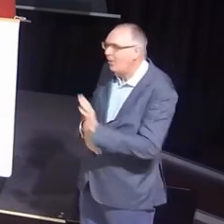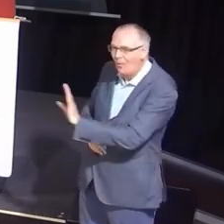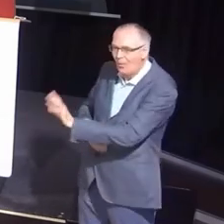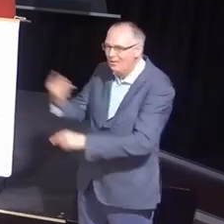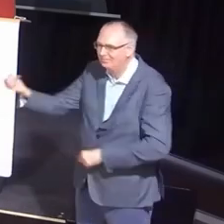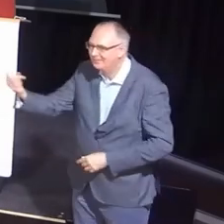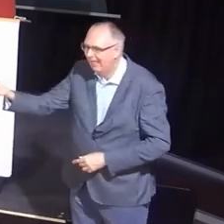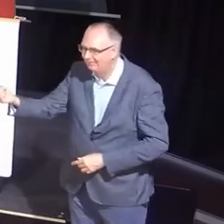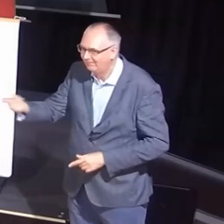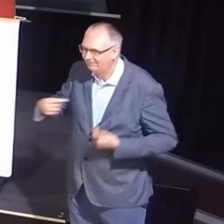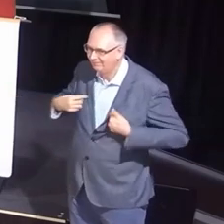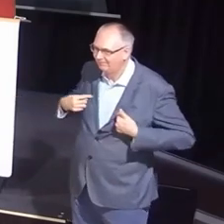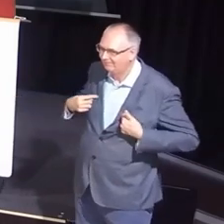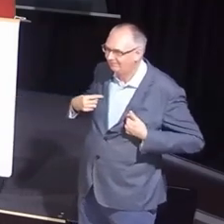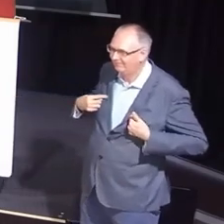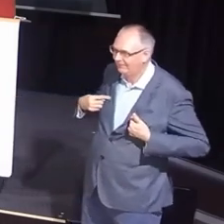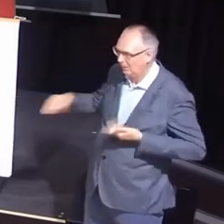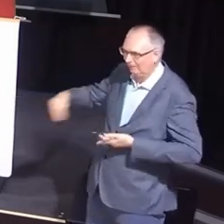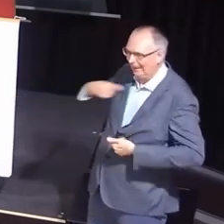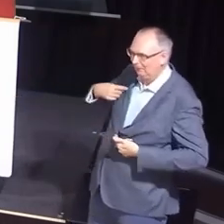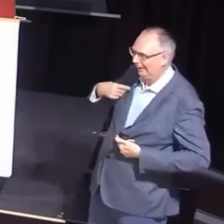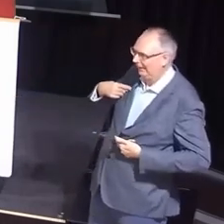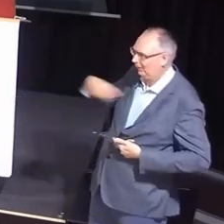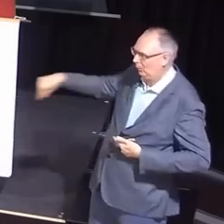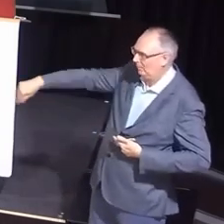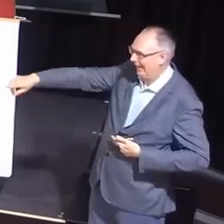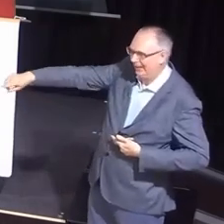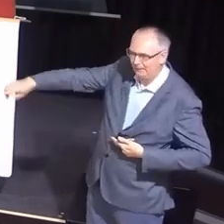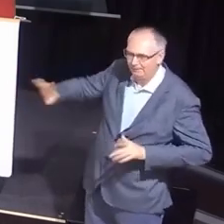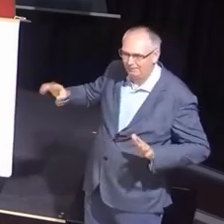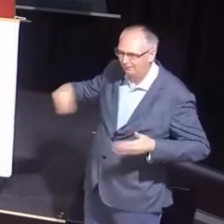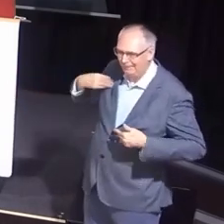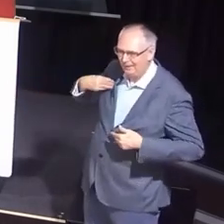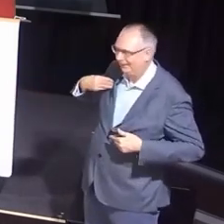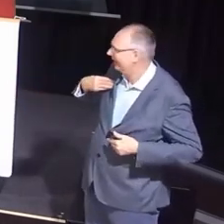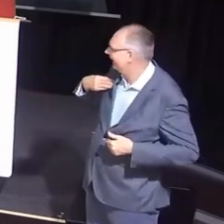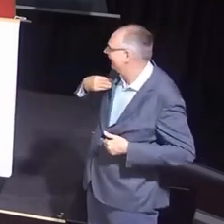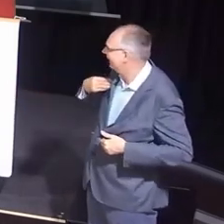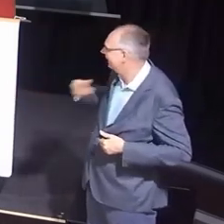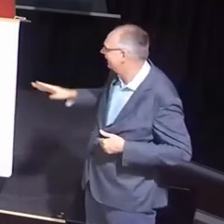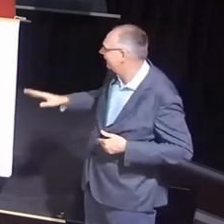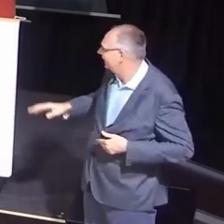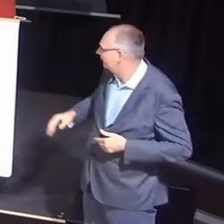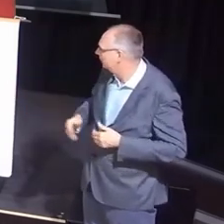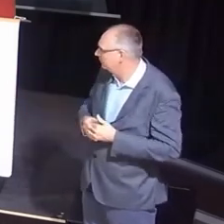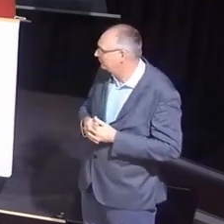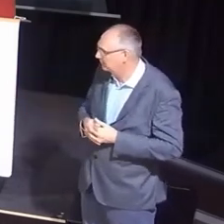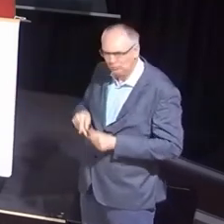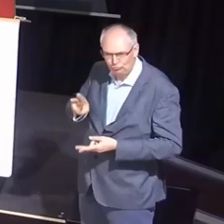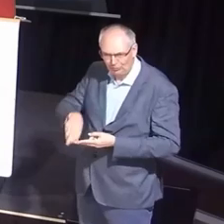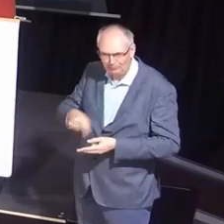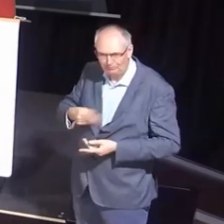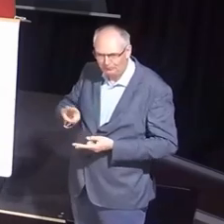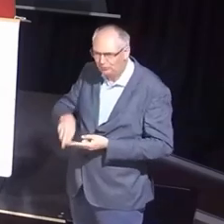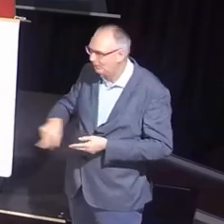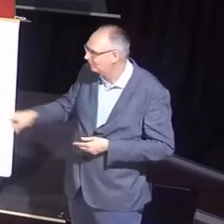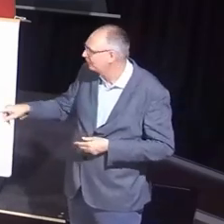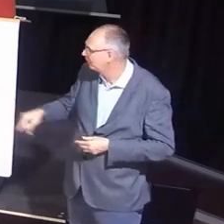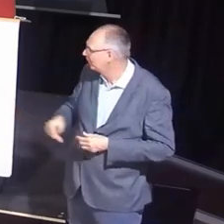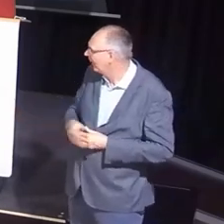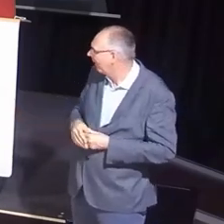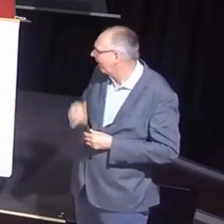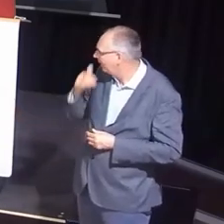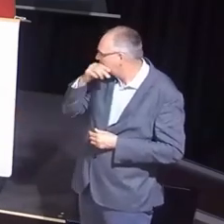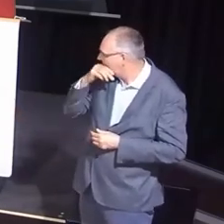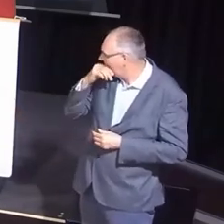himself out. Oh, okay. Right. And I was like, don't hassle me. This is sounding worse. Yeah, we don't need to go down that path. His rates are very reasonable. Reining it